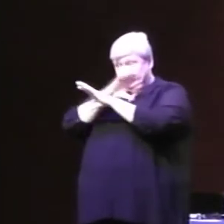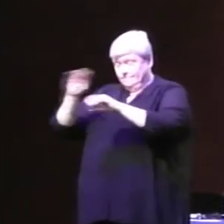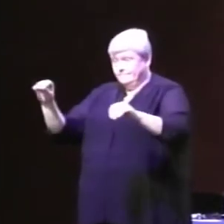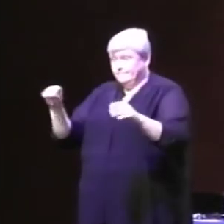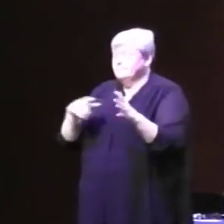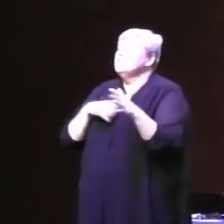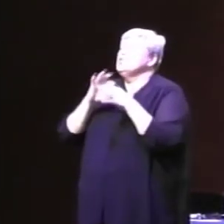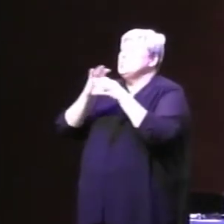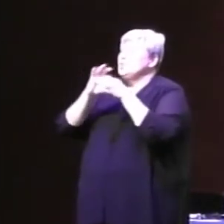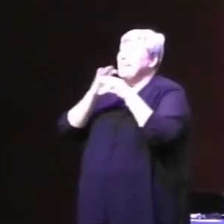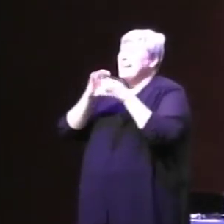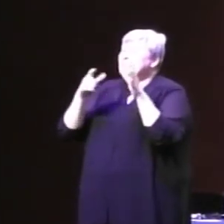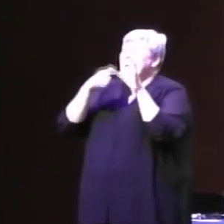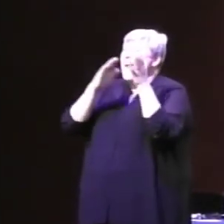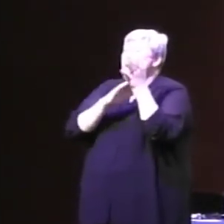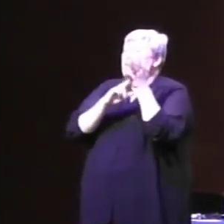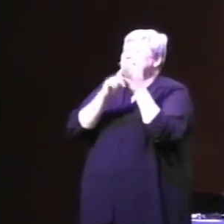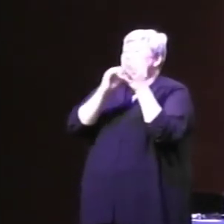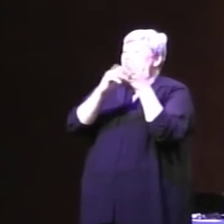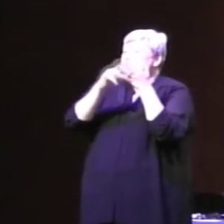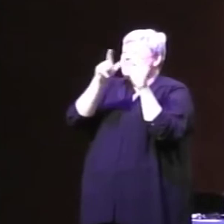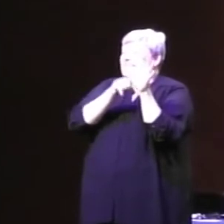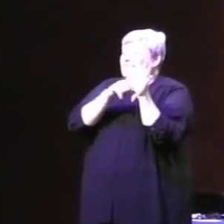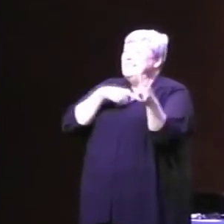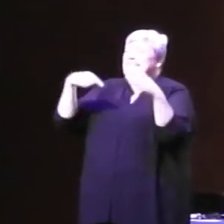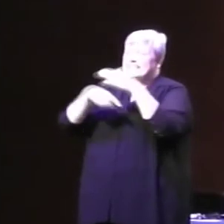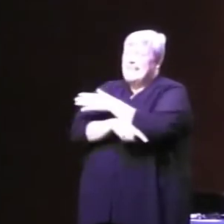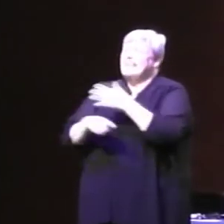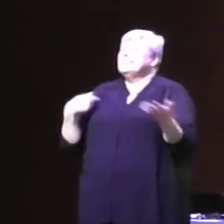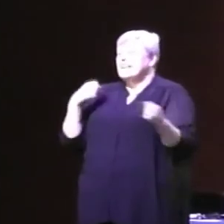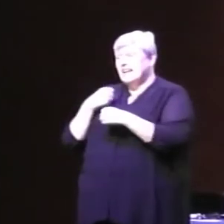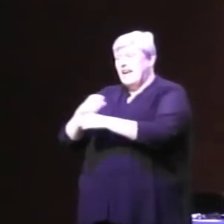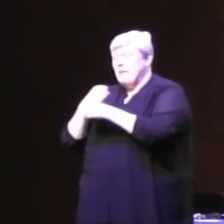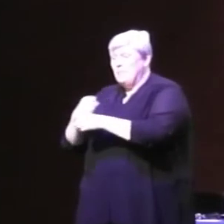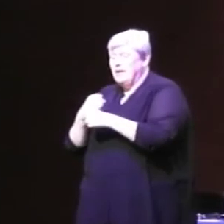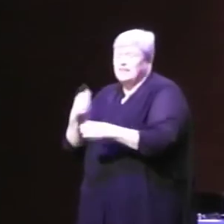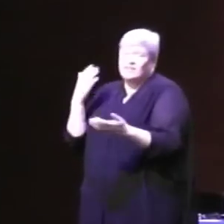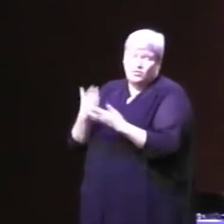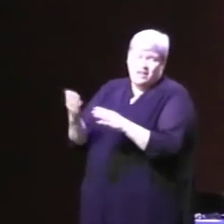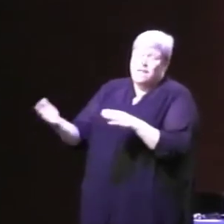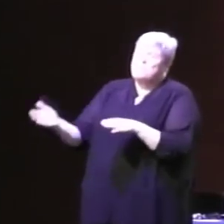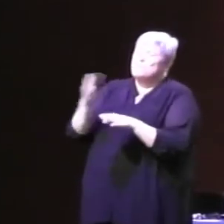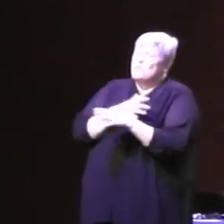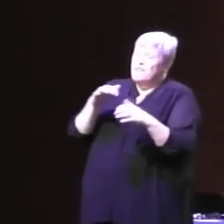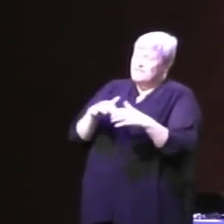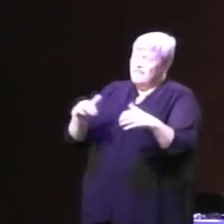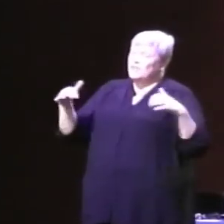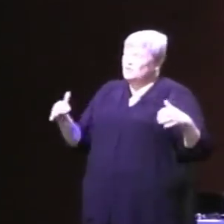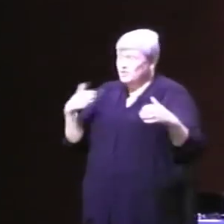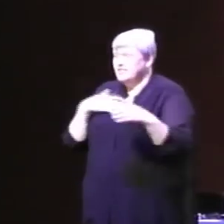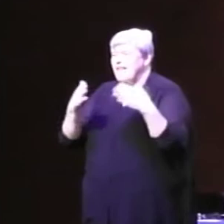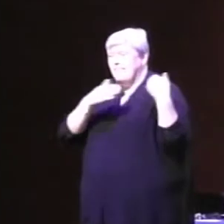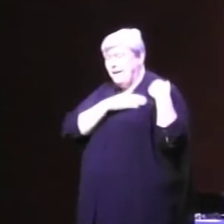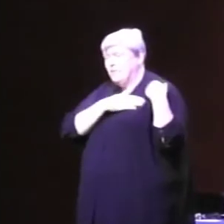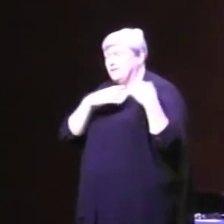Amnesty campaign. As one element of this strategy, the outstanding liabilities of pre-devolution Public Work Loans Board liabilities